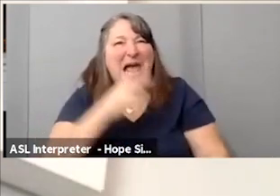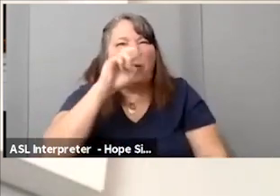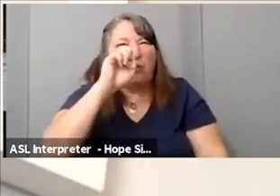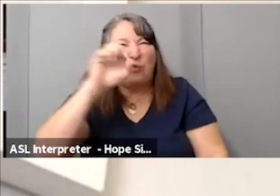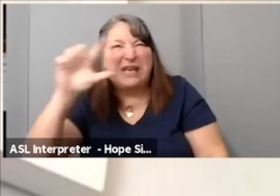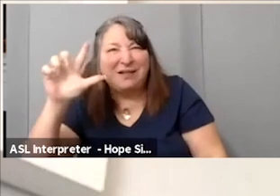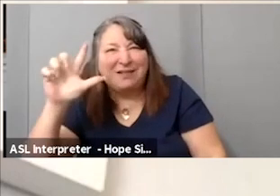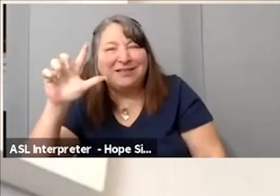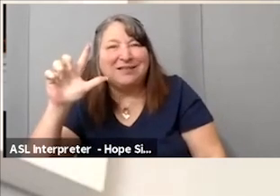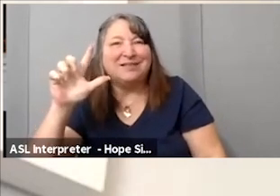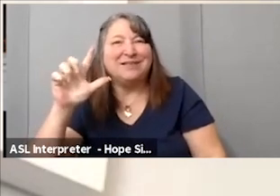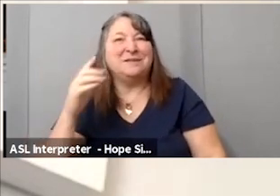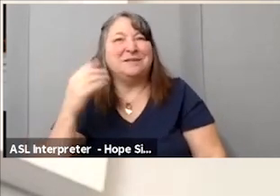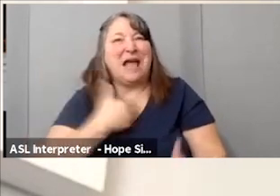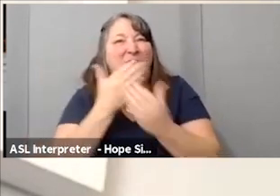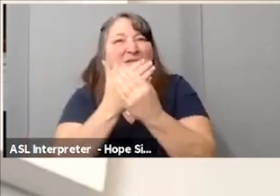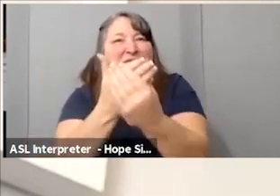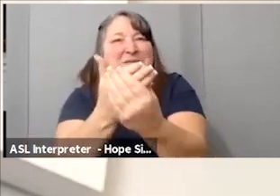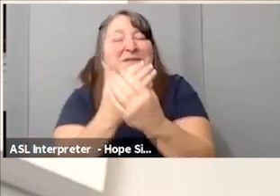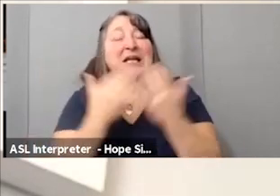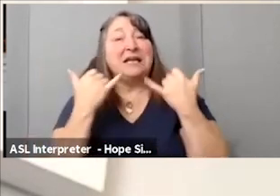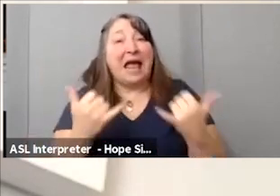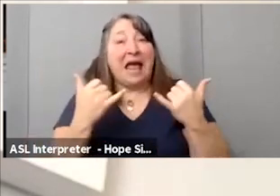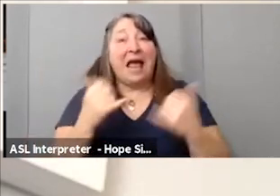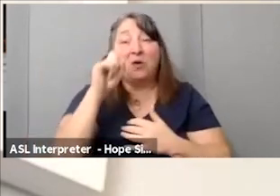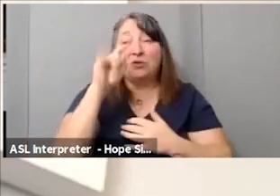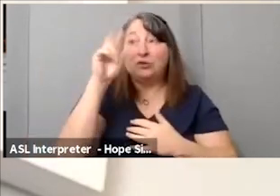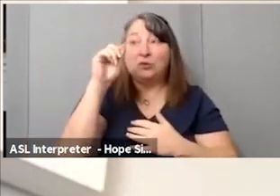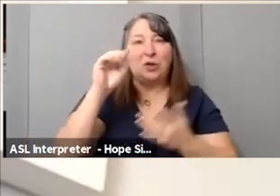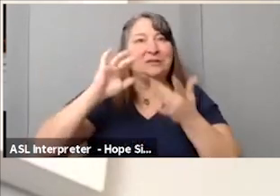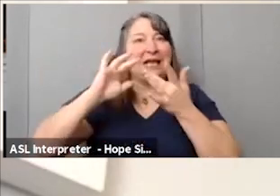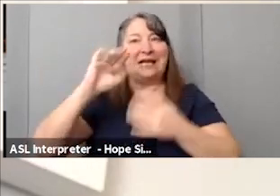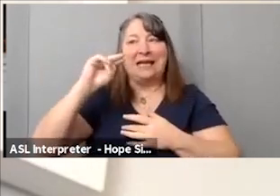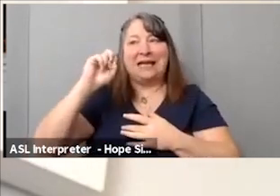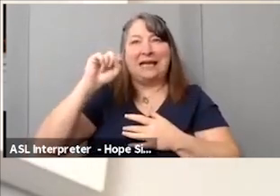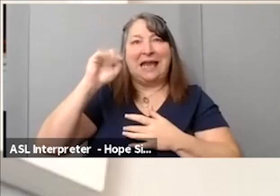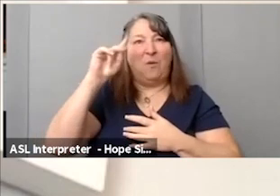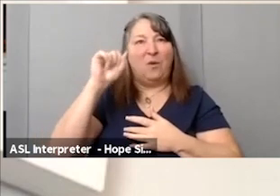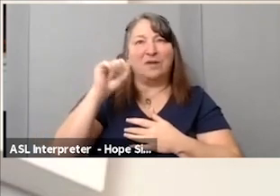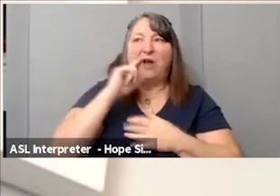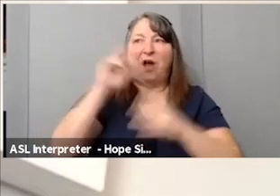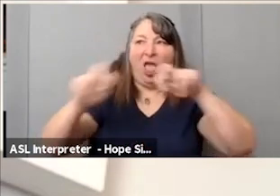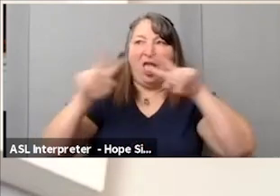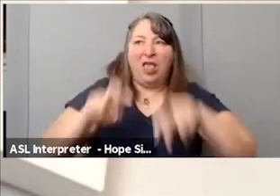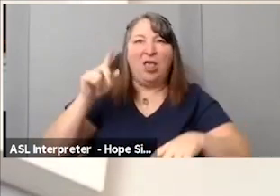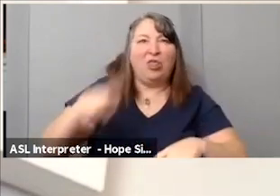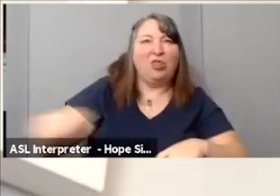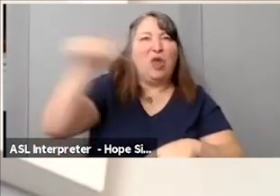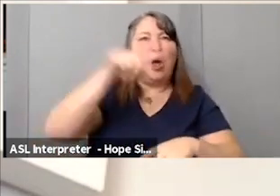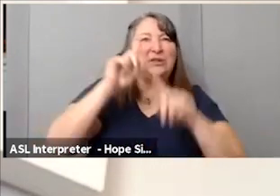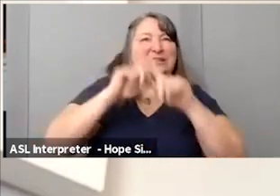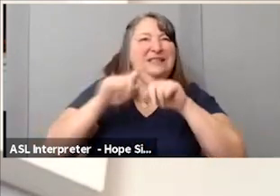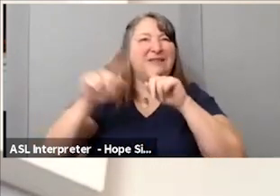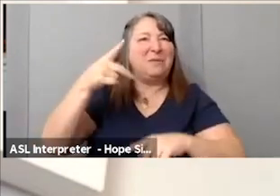Nowadays the studios and the networks are looking at those platforms to find the next new talent. And I